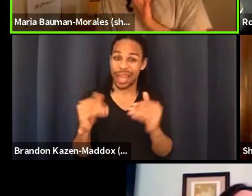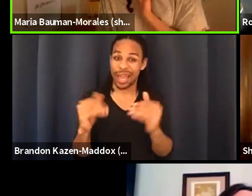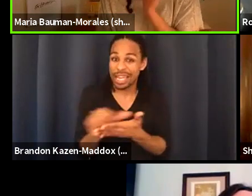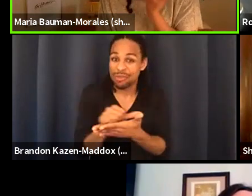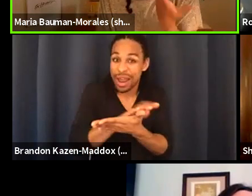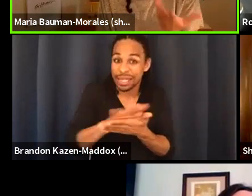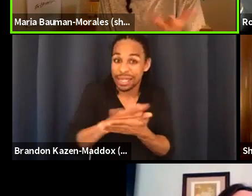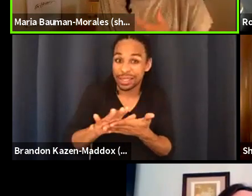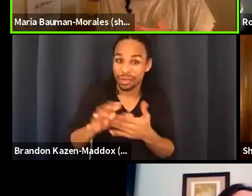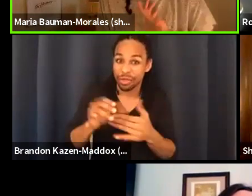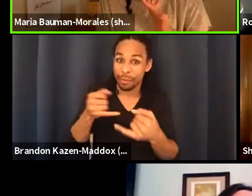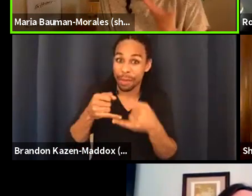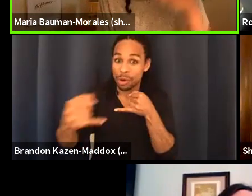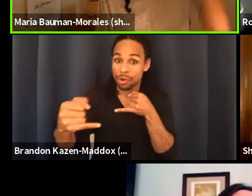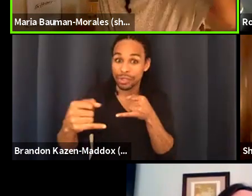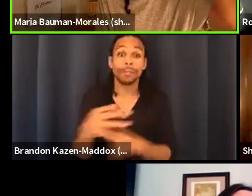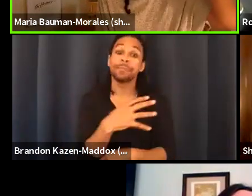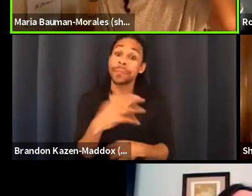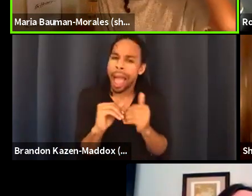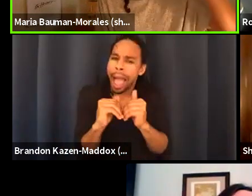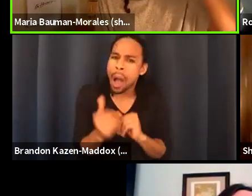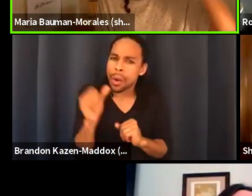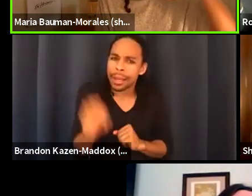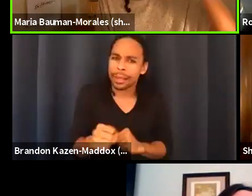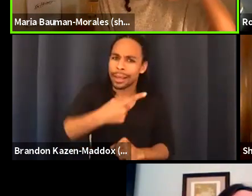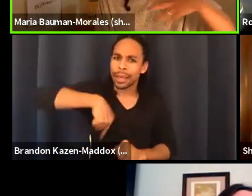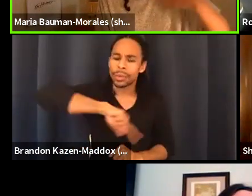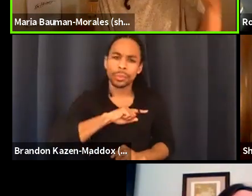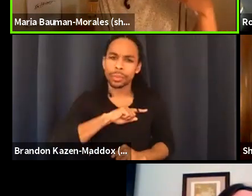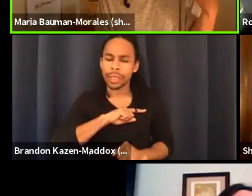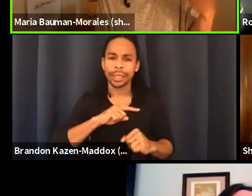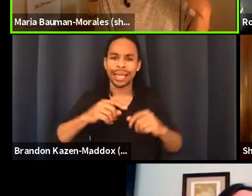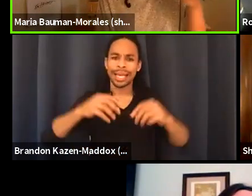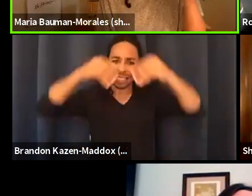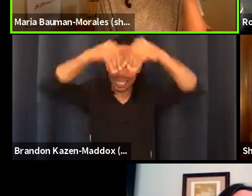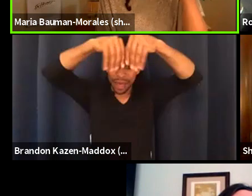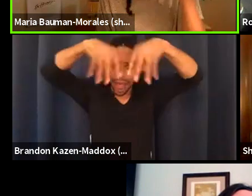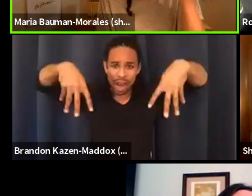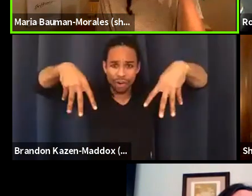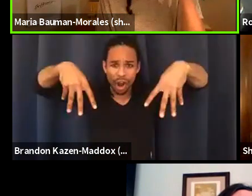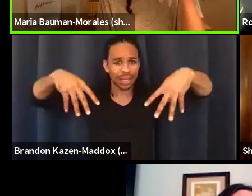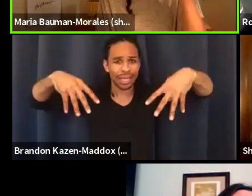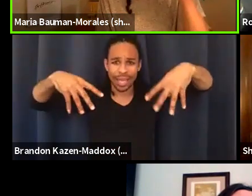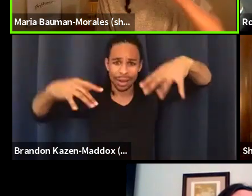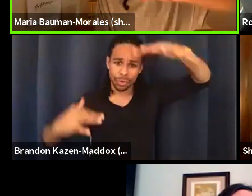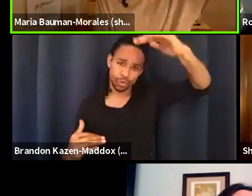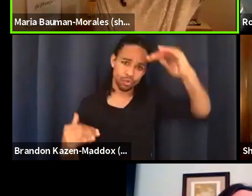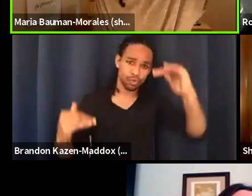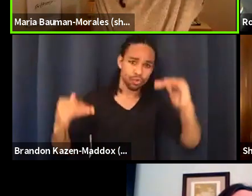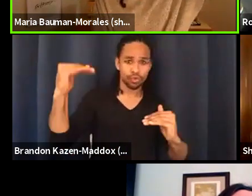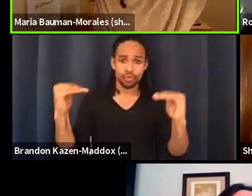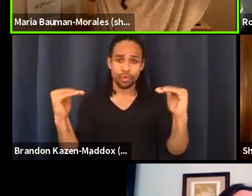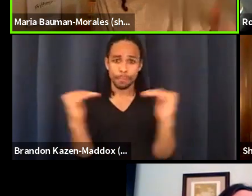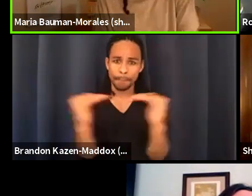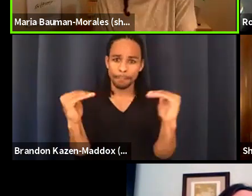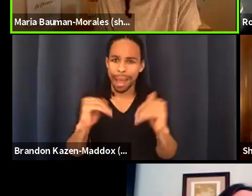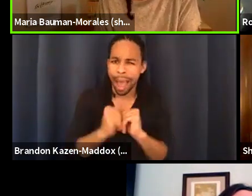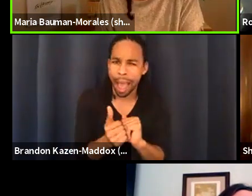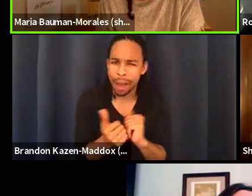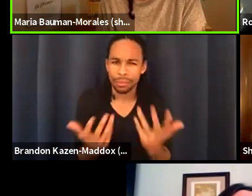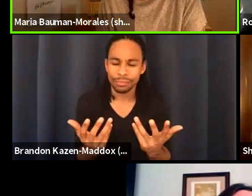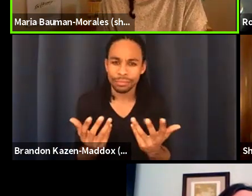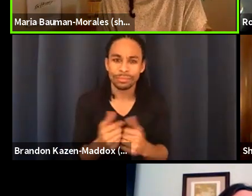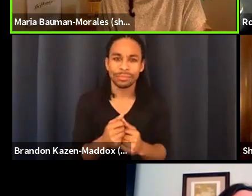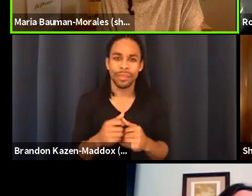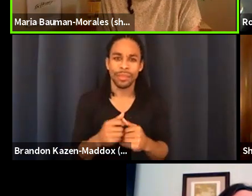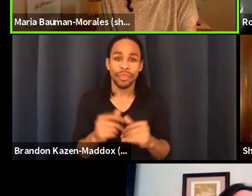or release these internalized hierarchies from our smallest ways of working to the biggest policy